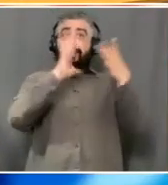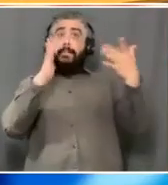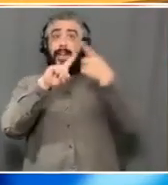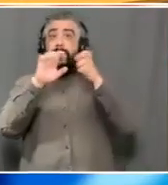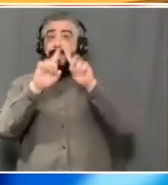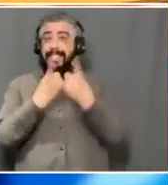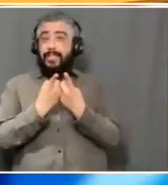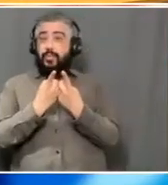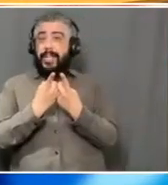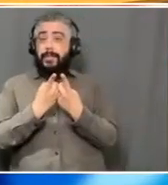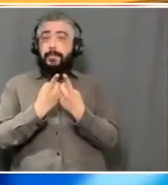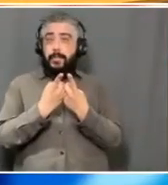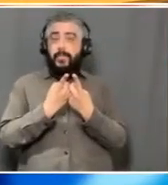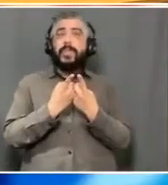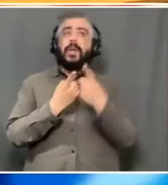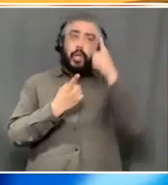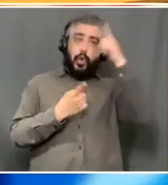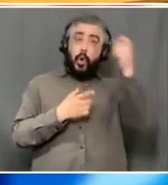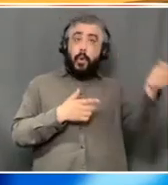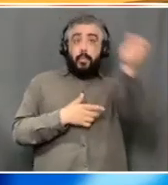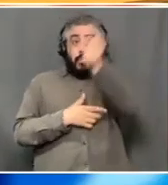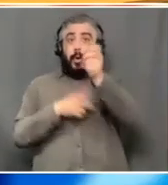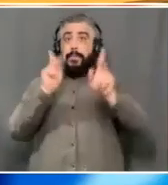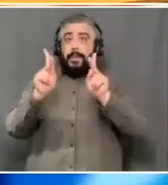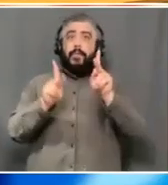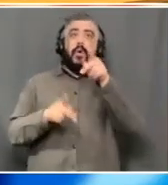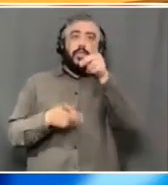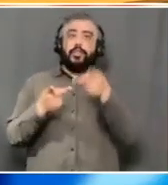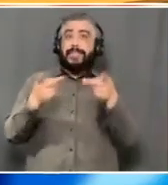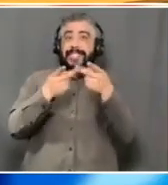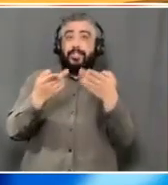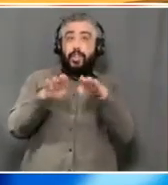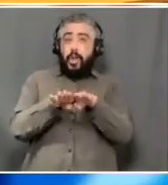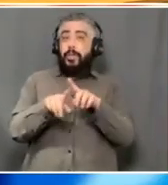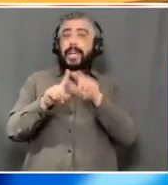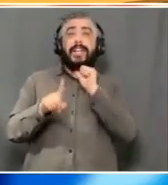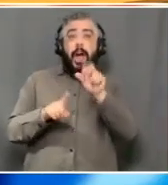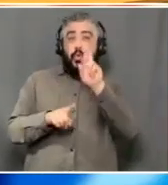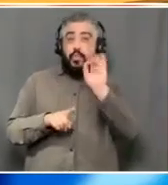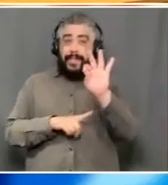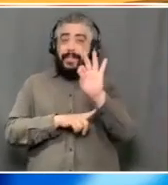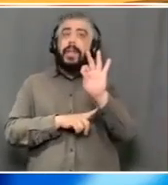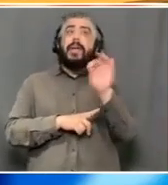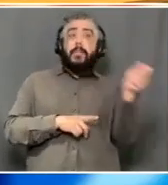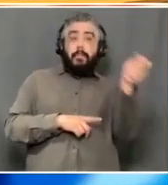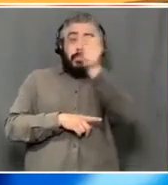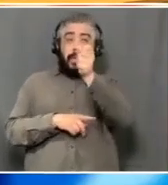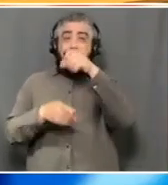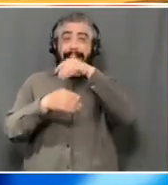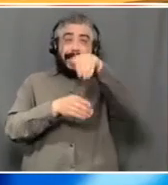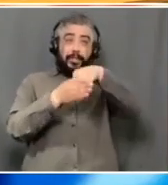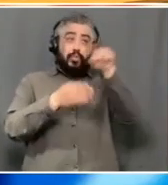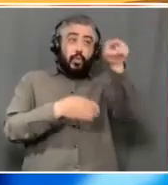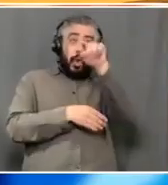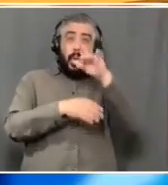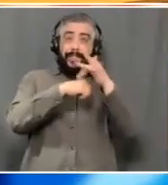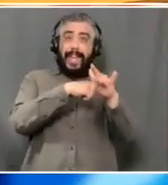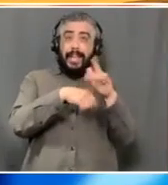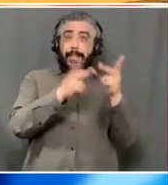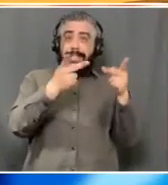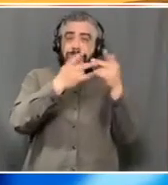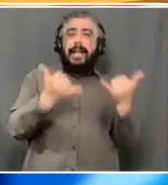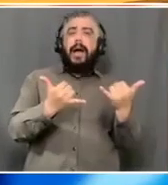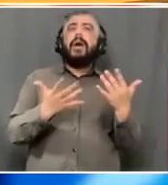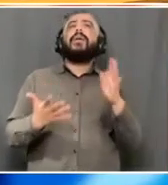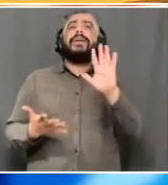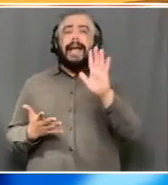to place people whose positions were closed but were not RIF'd into those vacant positions, it's almost certain that